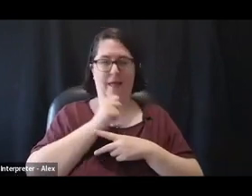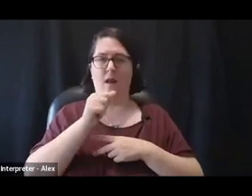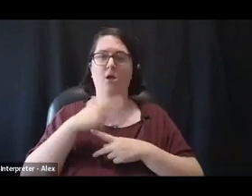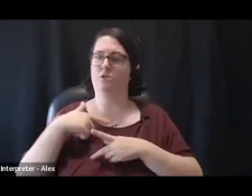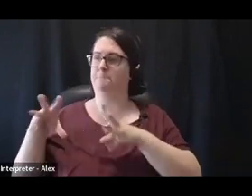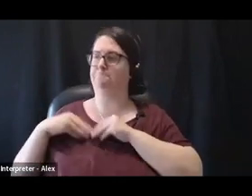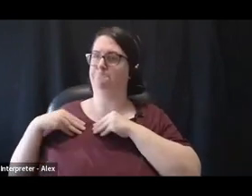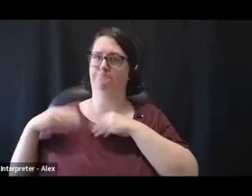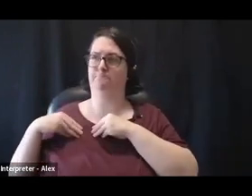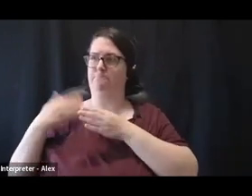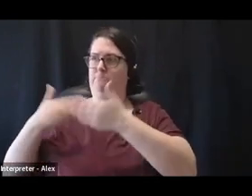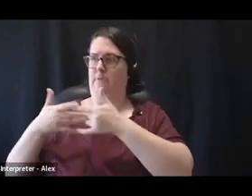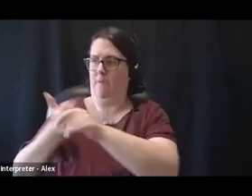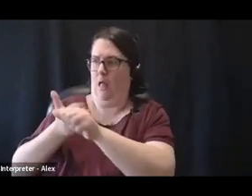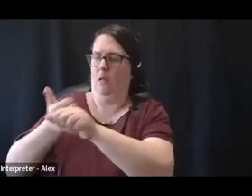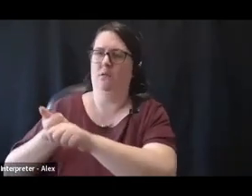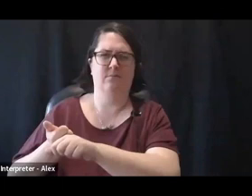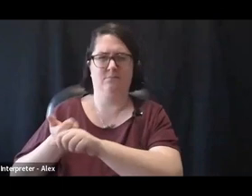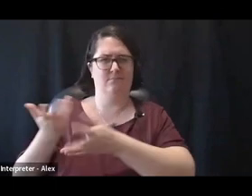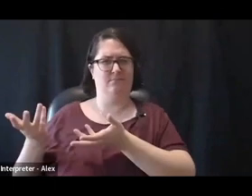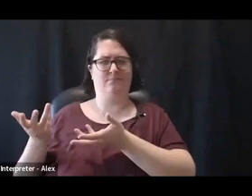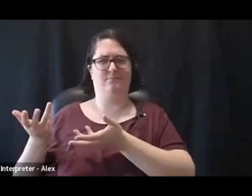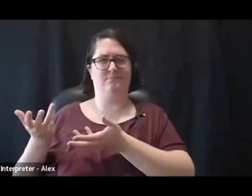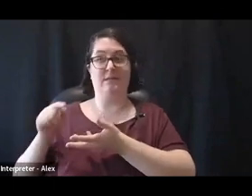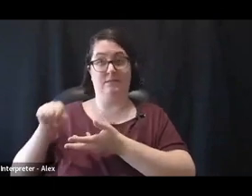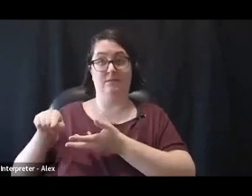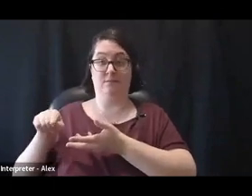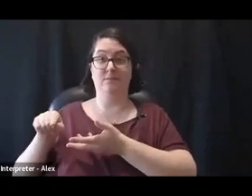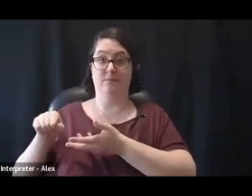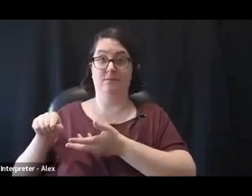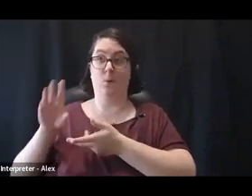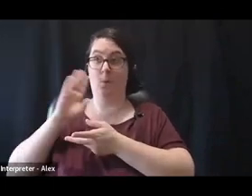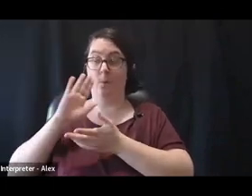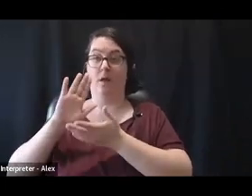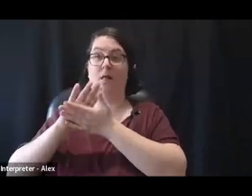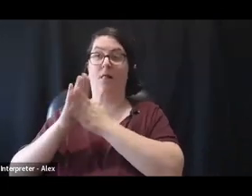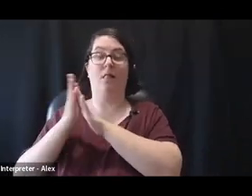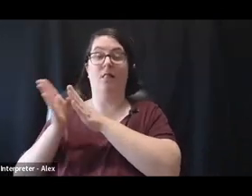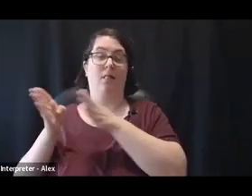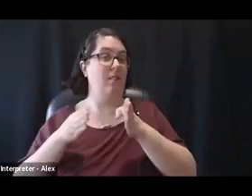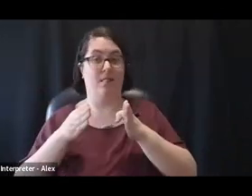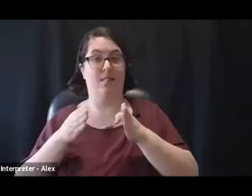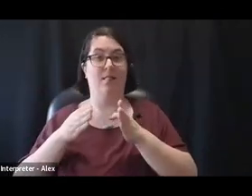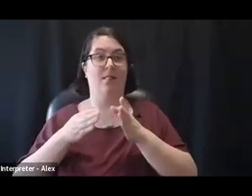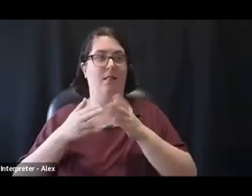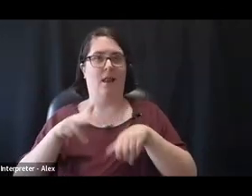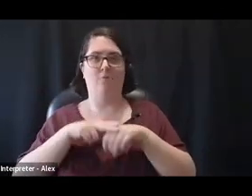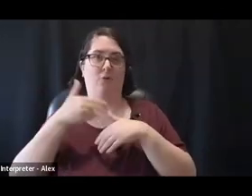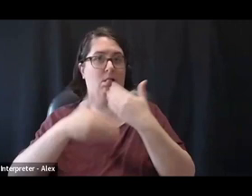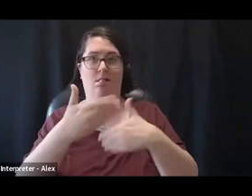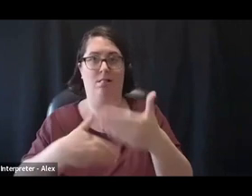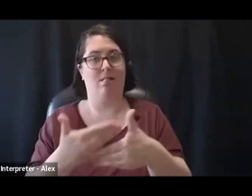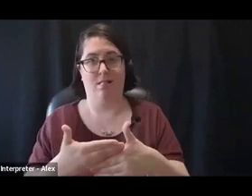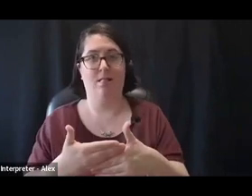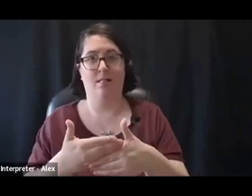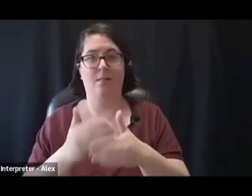a certain kind of way of being that will inherently shift to whatever system allows for things to be maintained at the kind